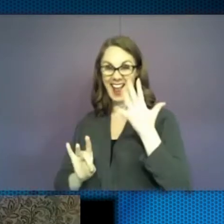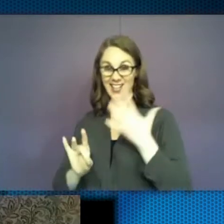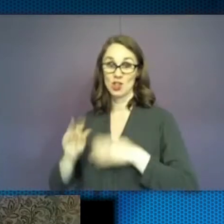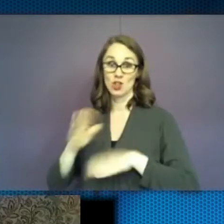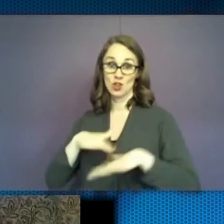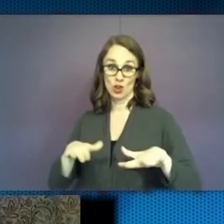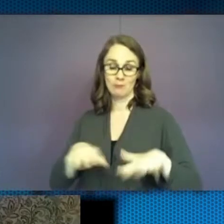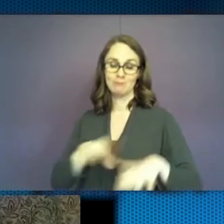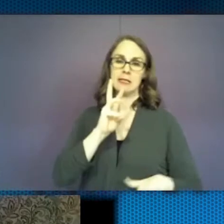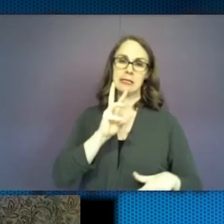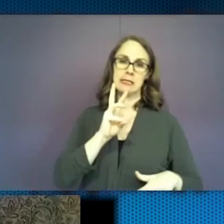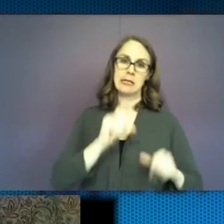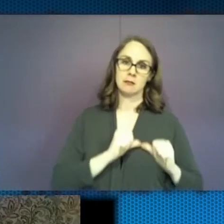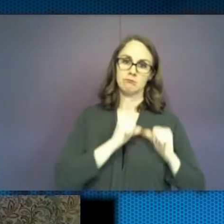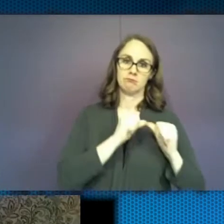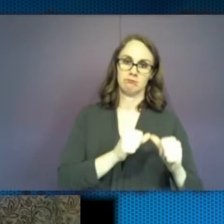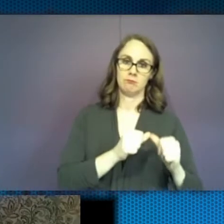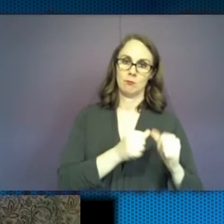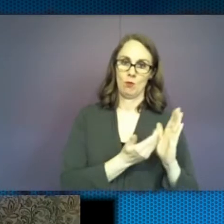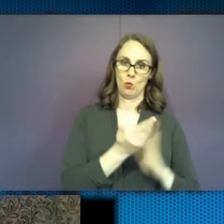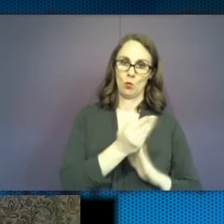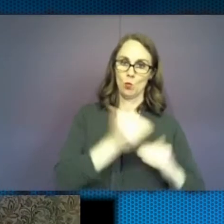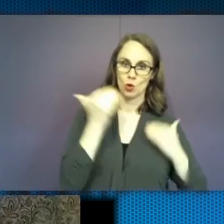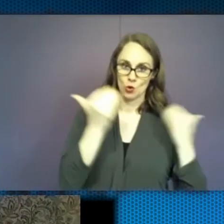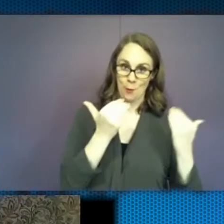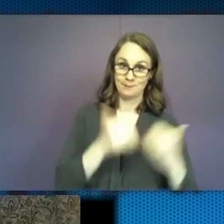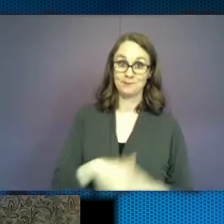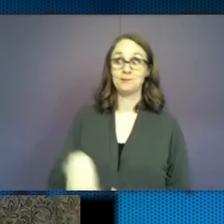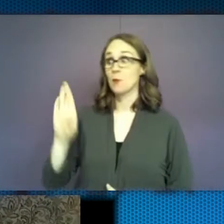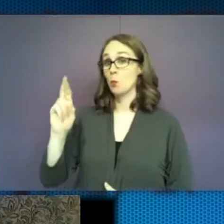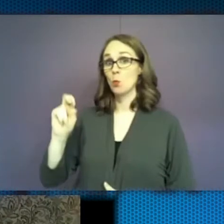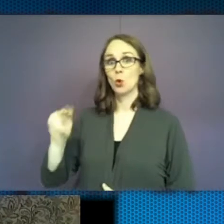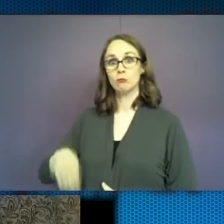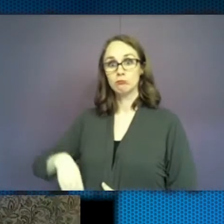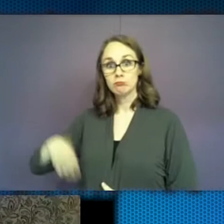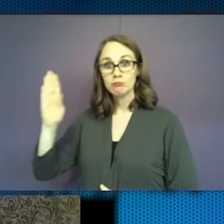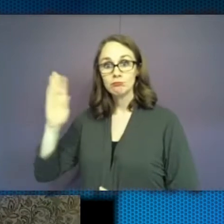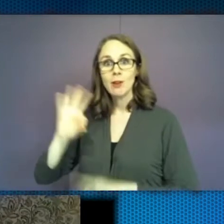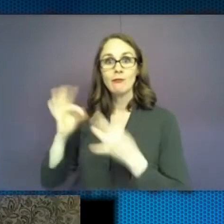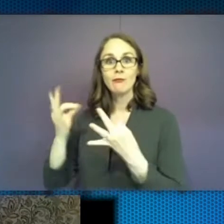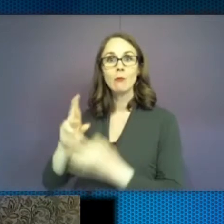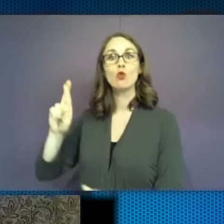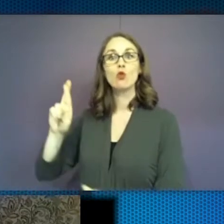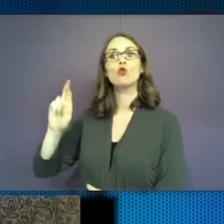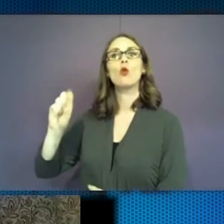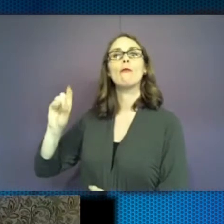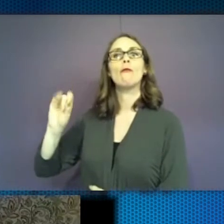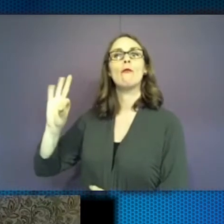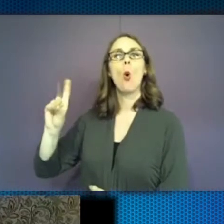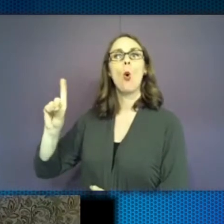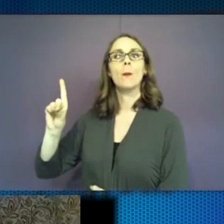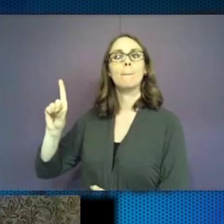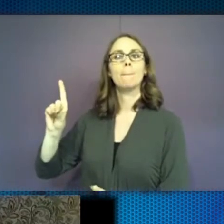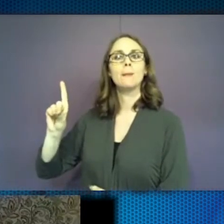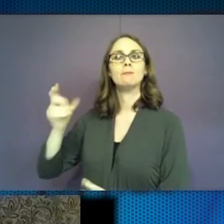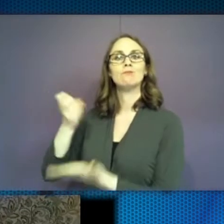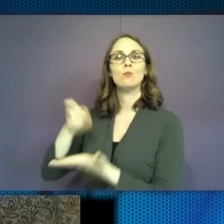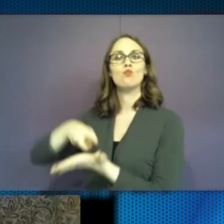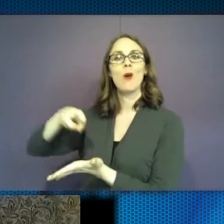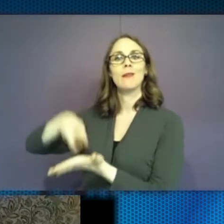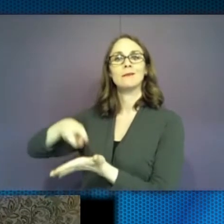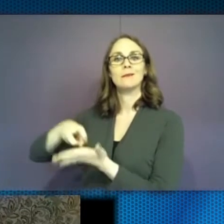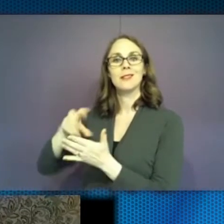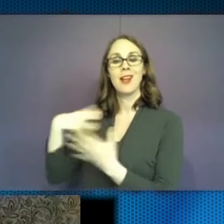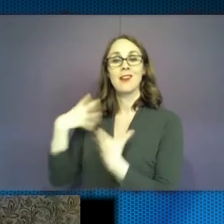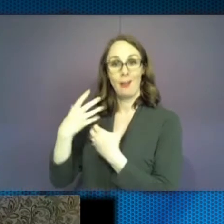whom survived to adulthood. The Brunners raised their family in the Reformed faith. Joseph was a very